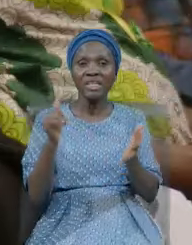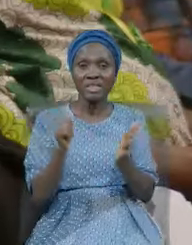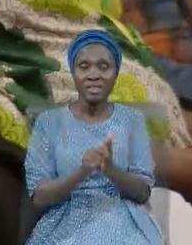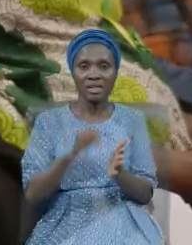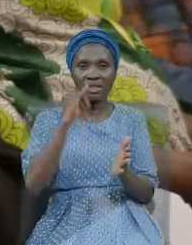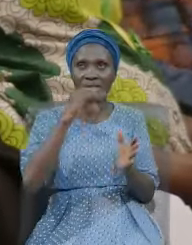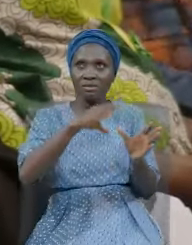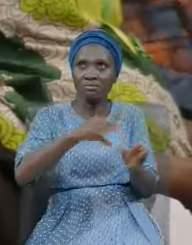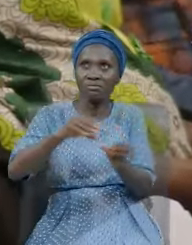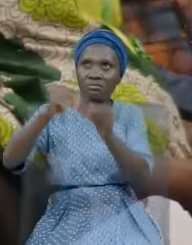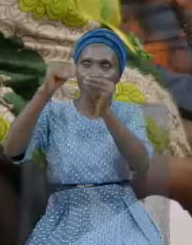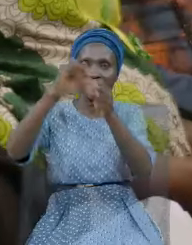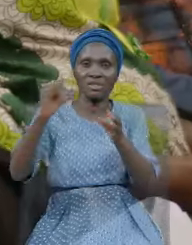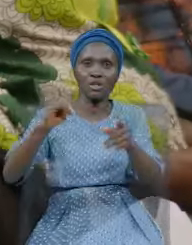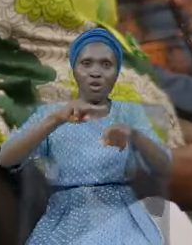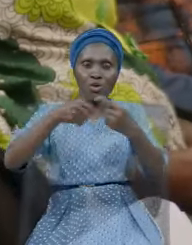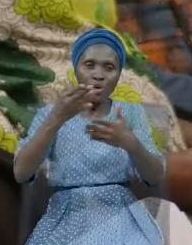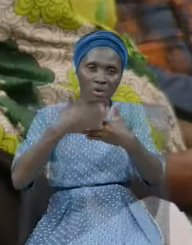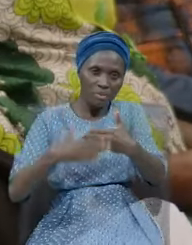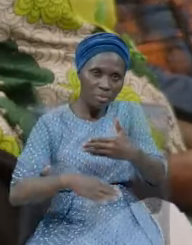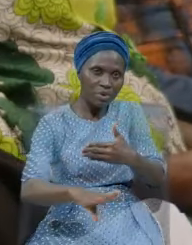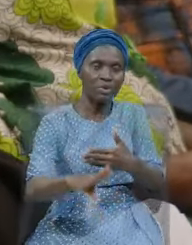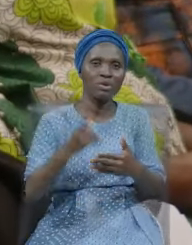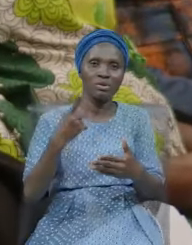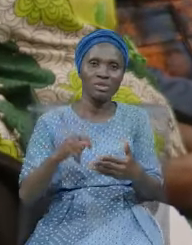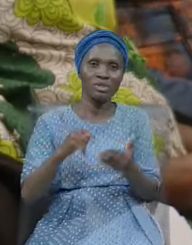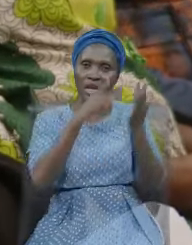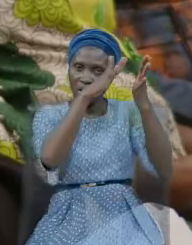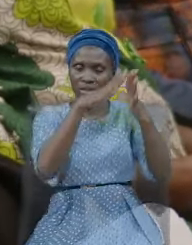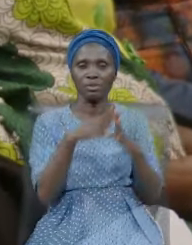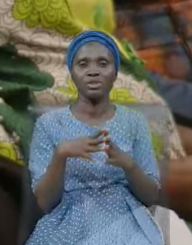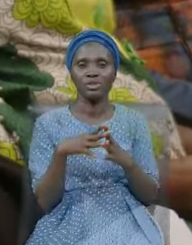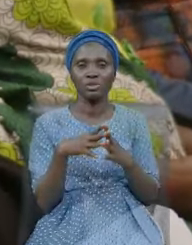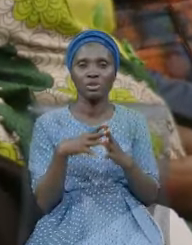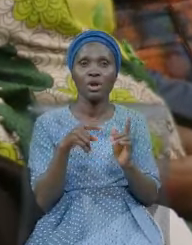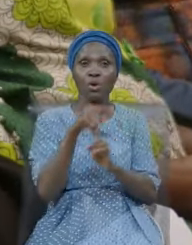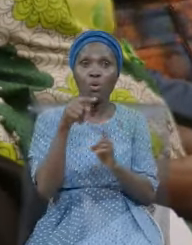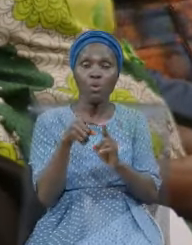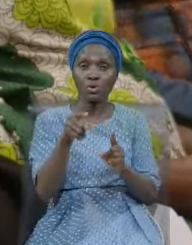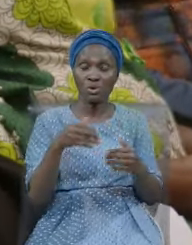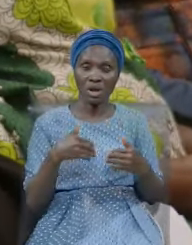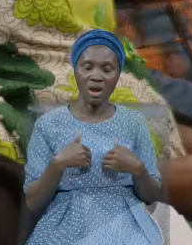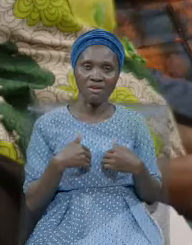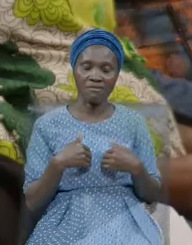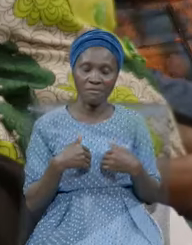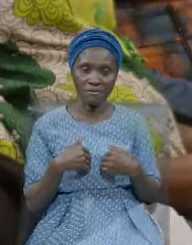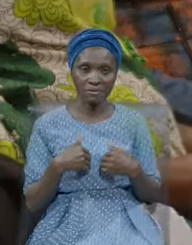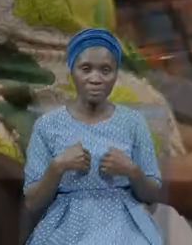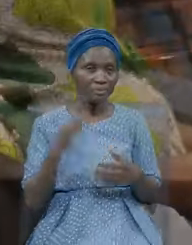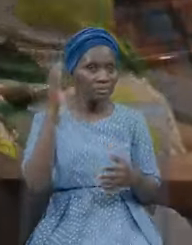transcending, going beyond expectation. When you have heard of